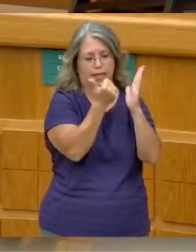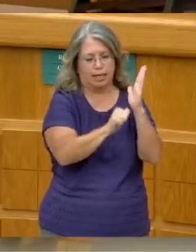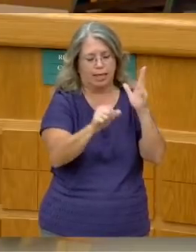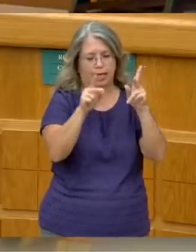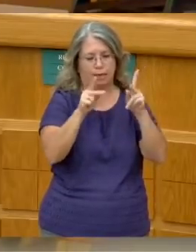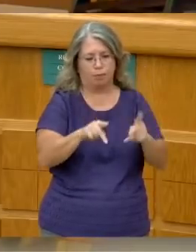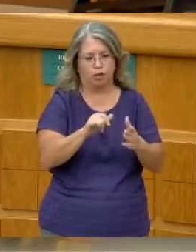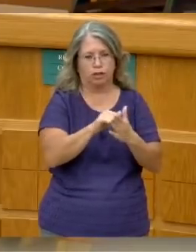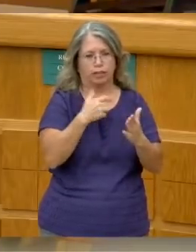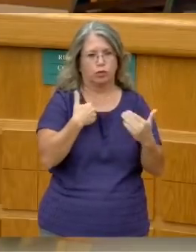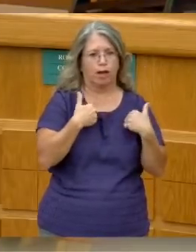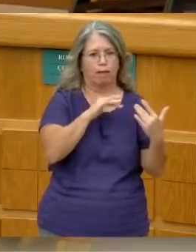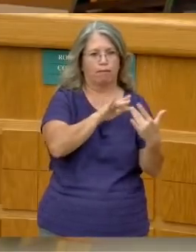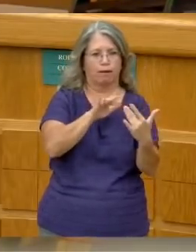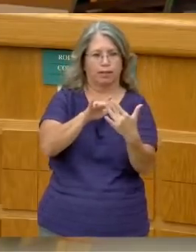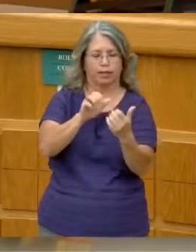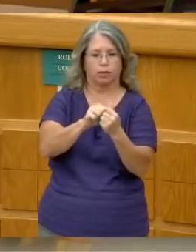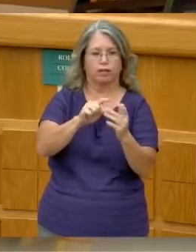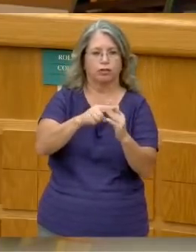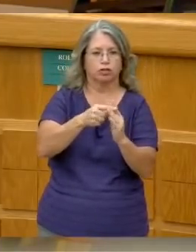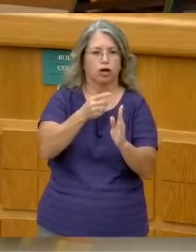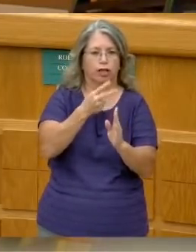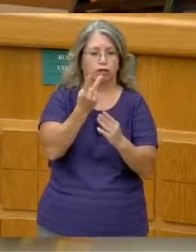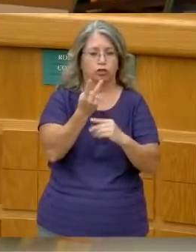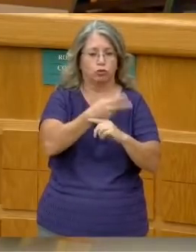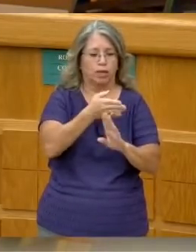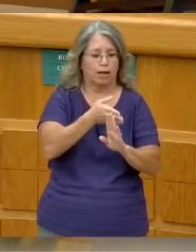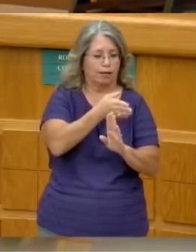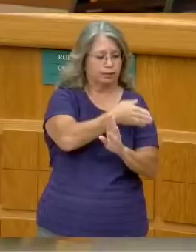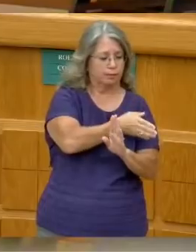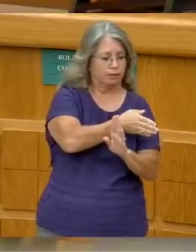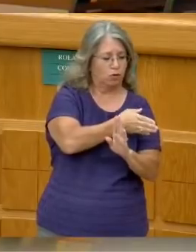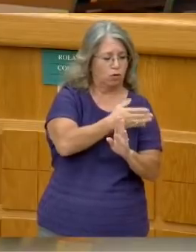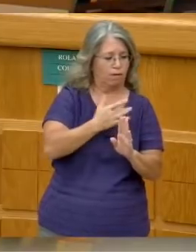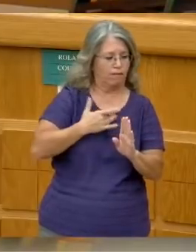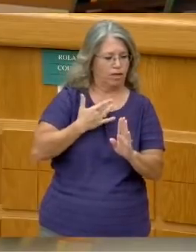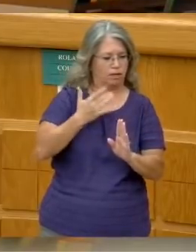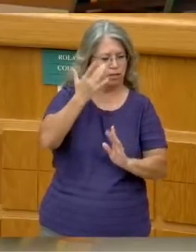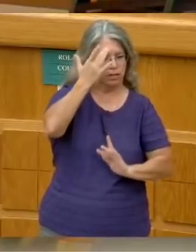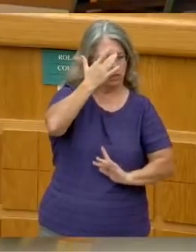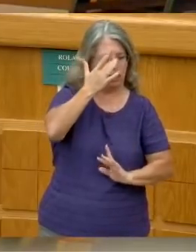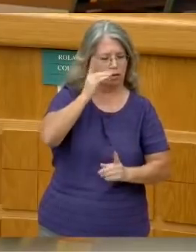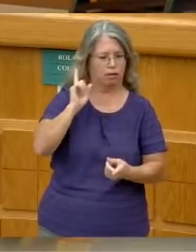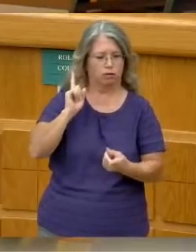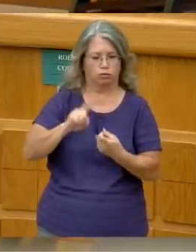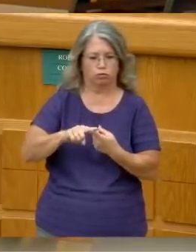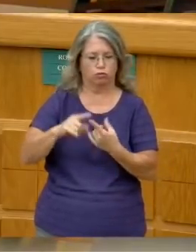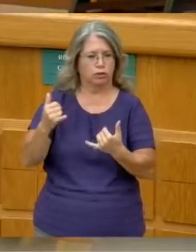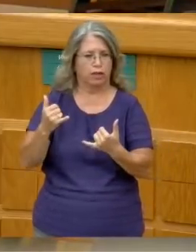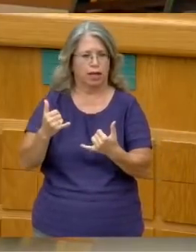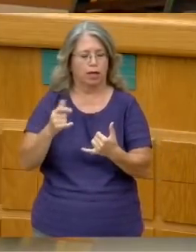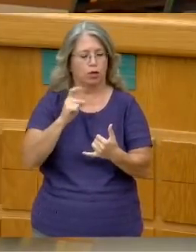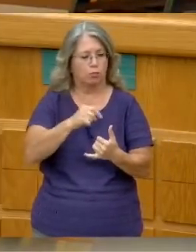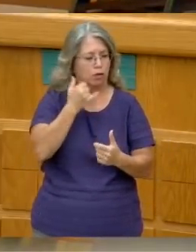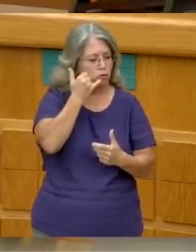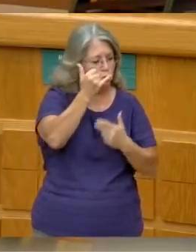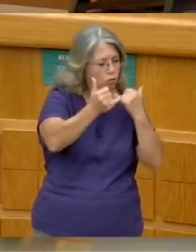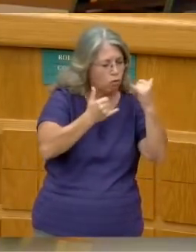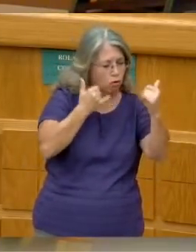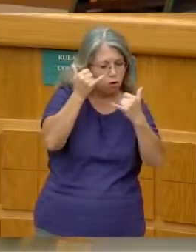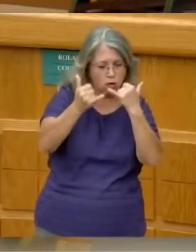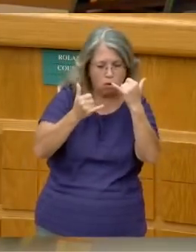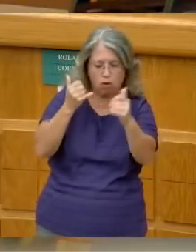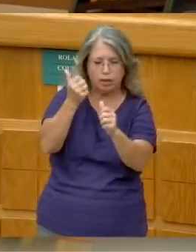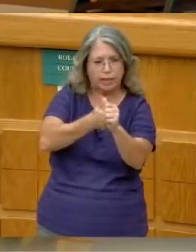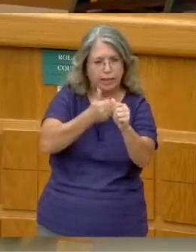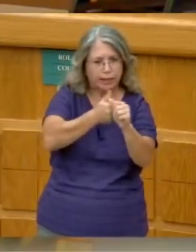before you started feeling sick up until today. You must call each of these contacts and tell them that you